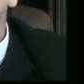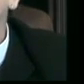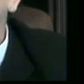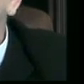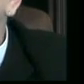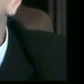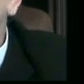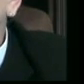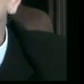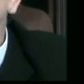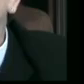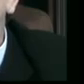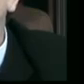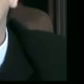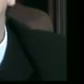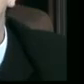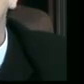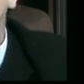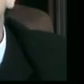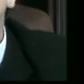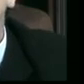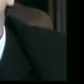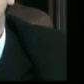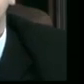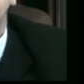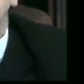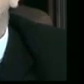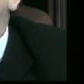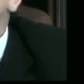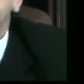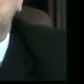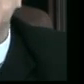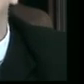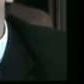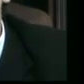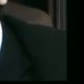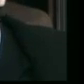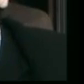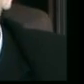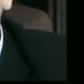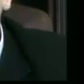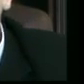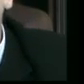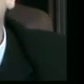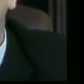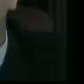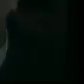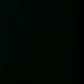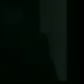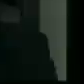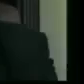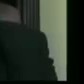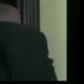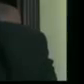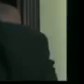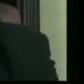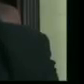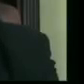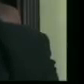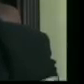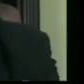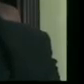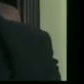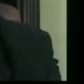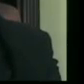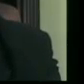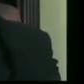are the CEO of a corporation, of a nonprofit corporation, that is spread all over the globe and growing. To be moderator of